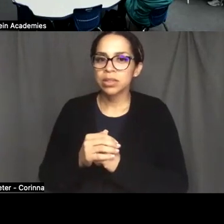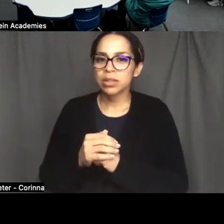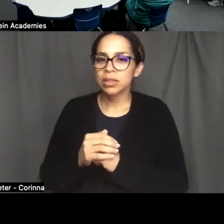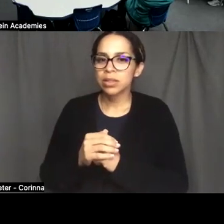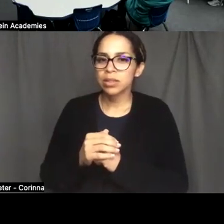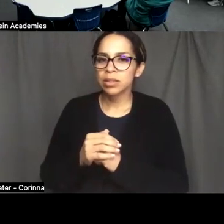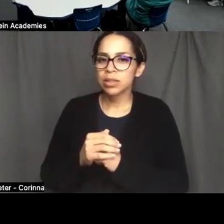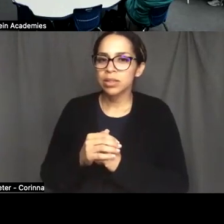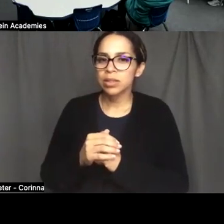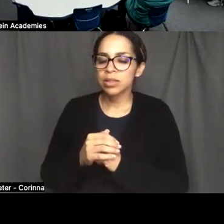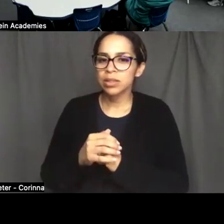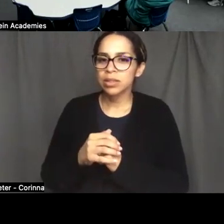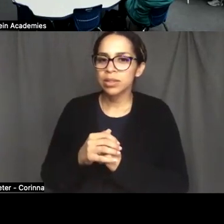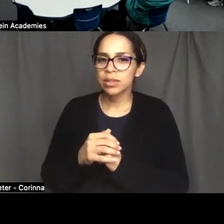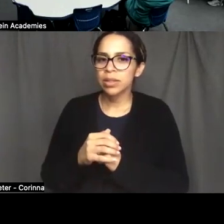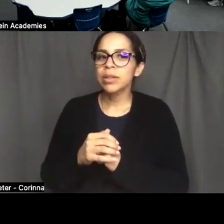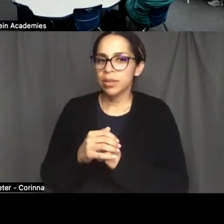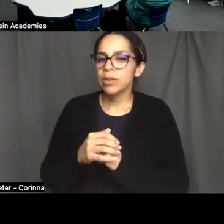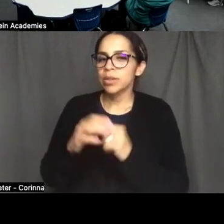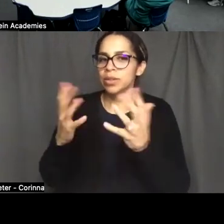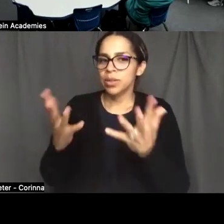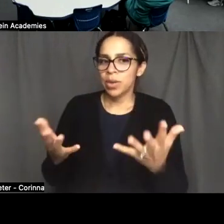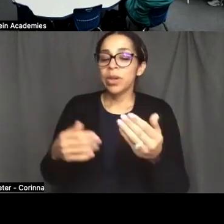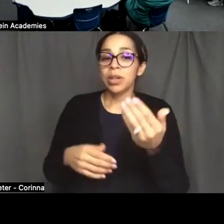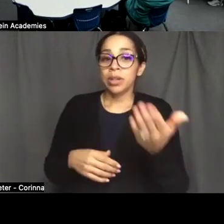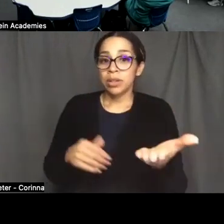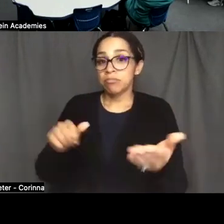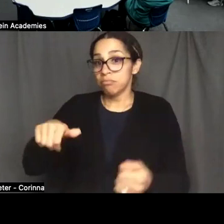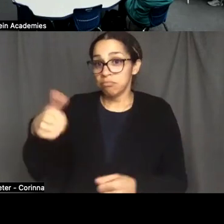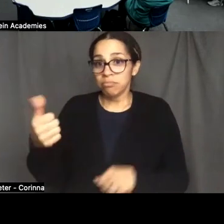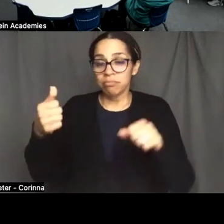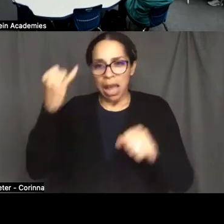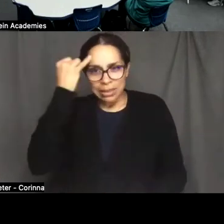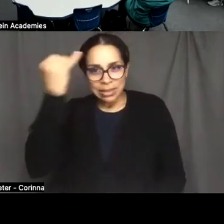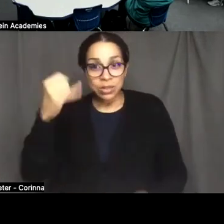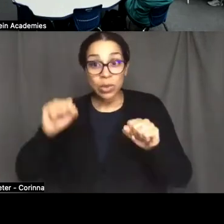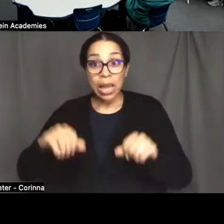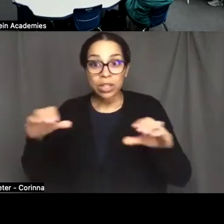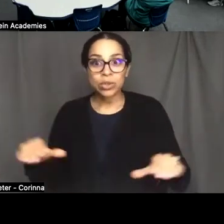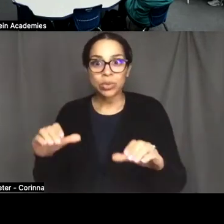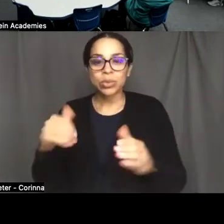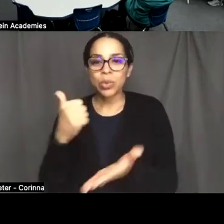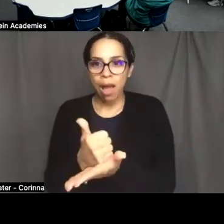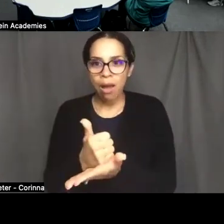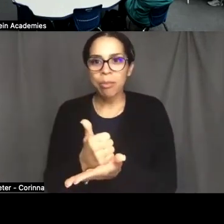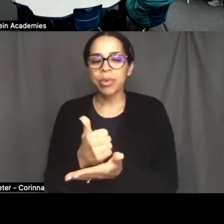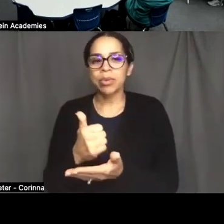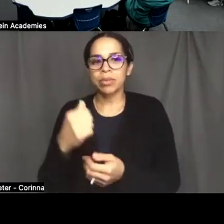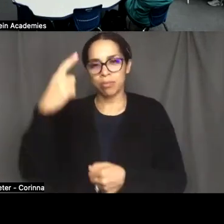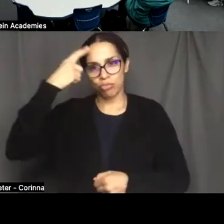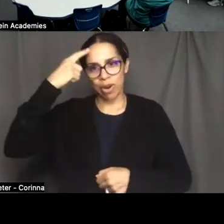minutes. So here are some other things that you can do to kind of help build those connections in their brain.